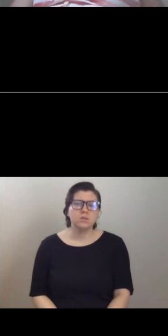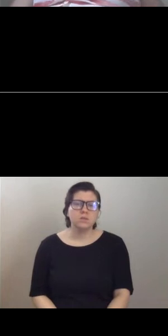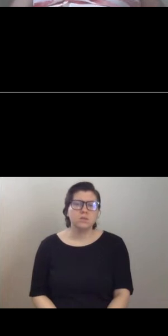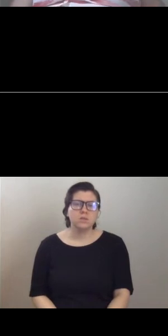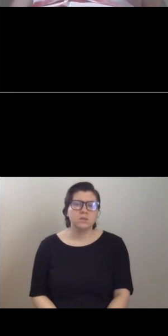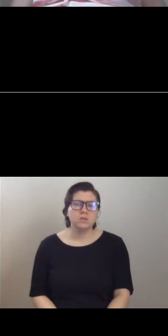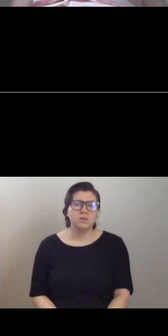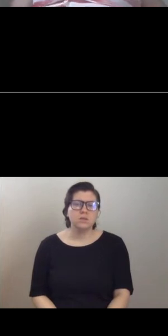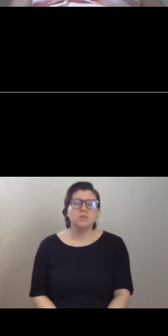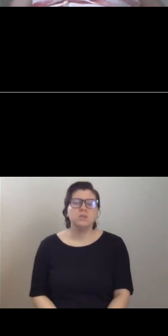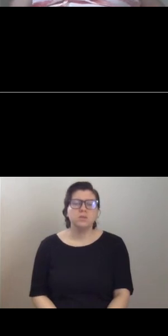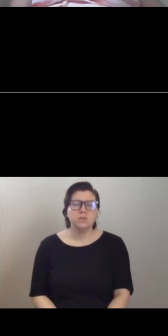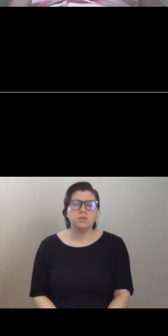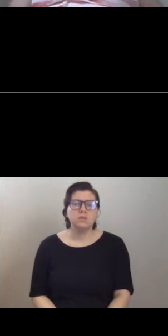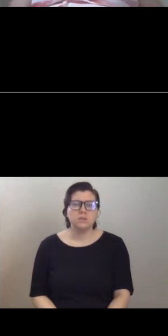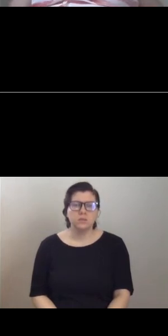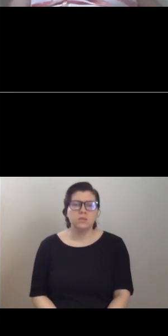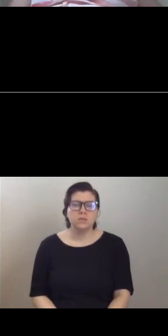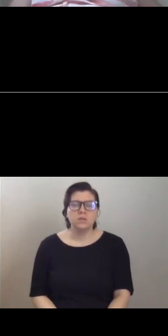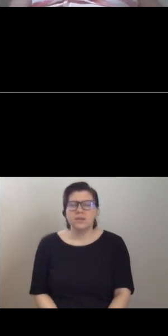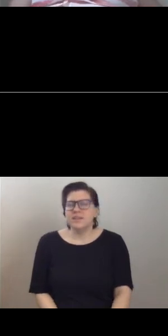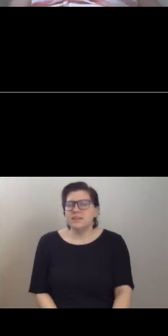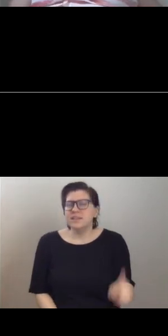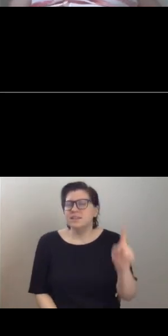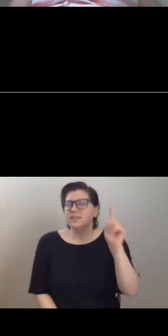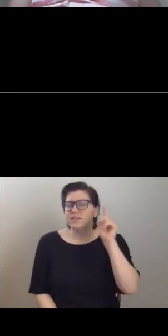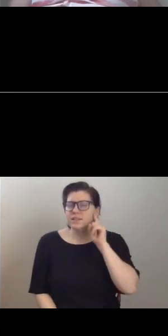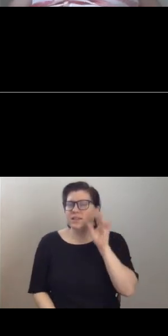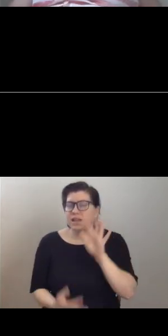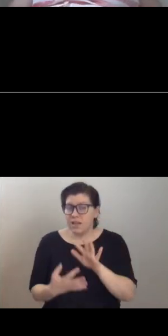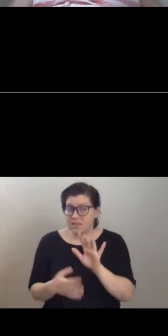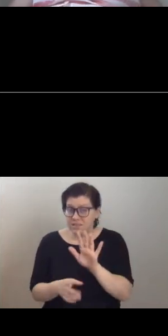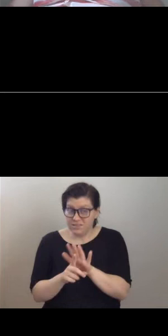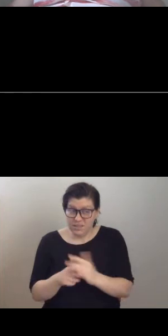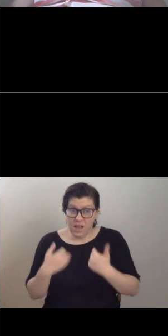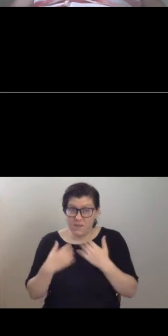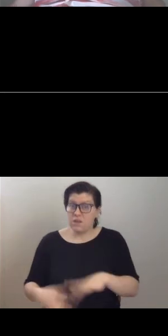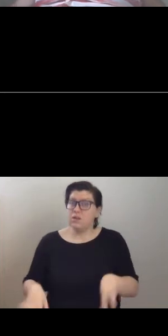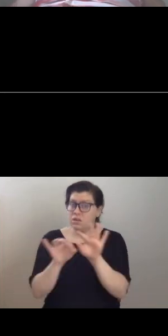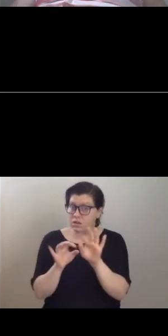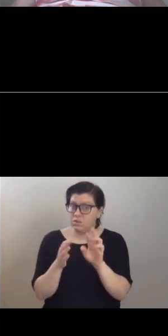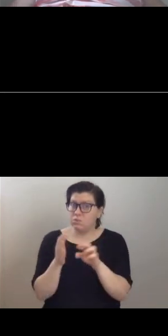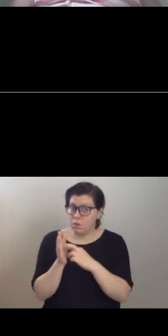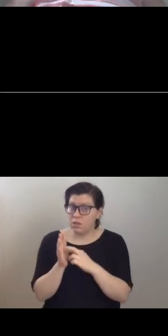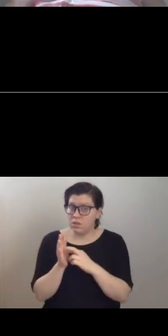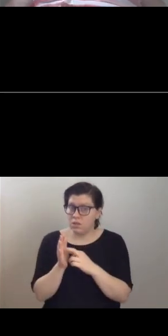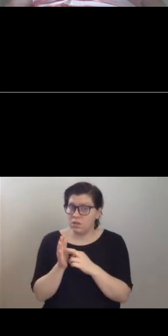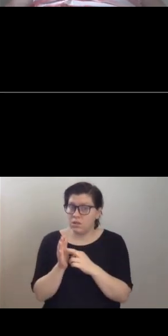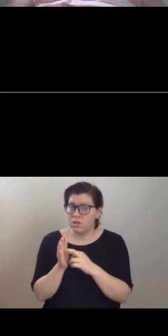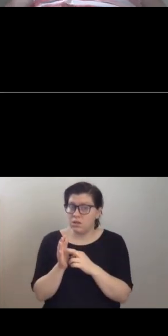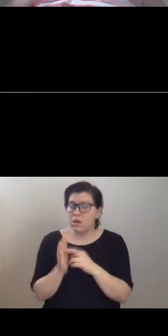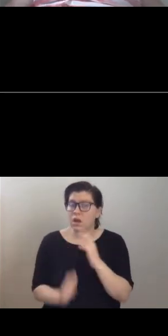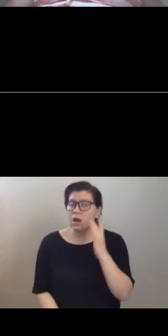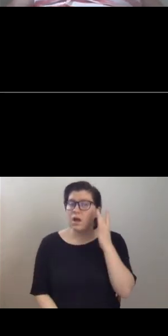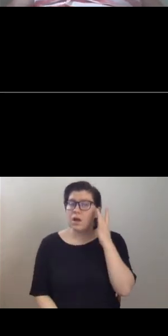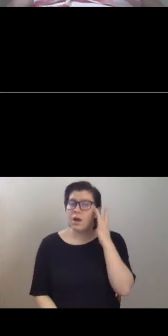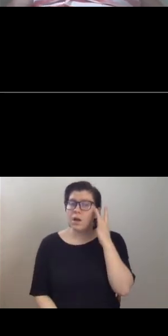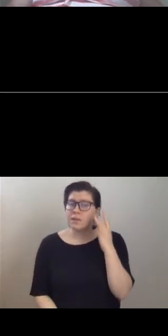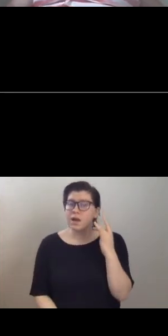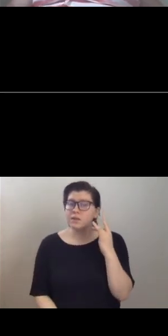it's a very important role in that because direct